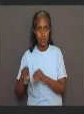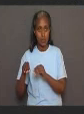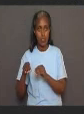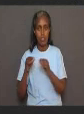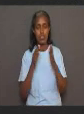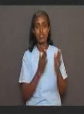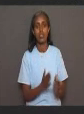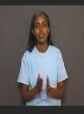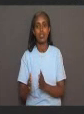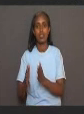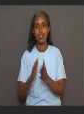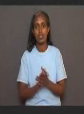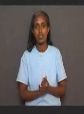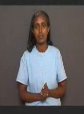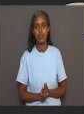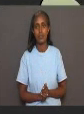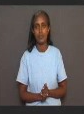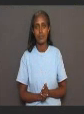Students, let's get ready.